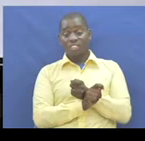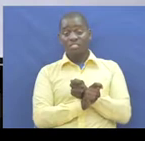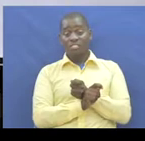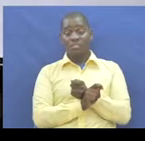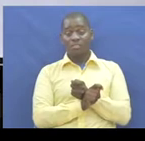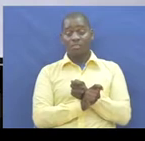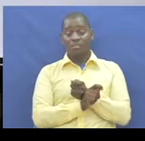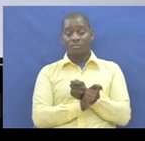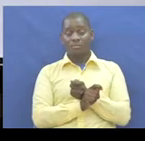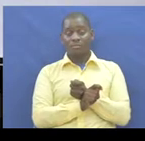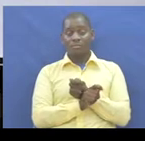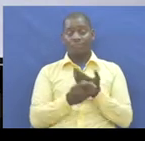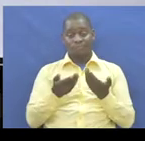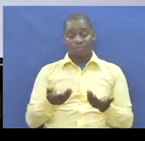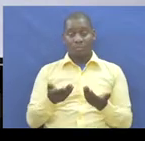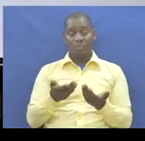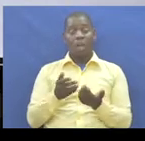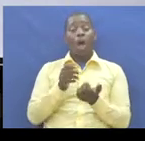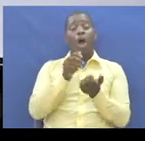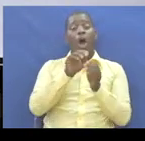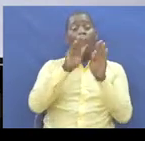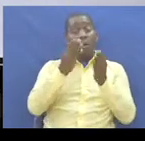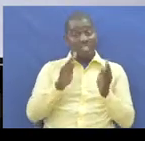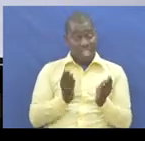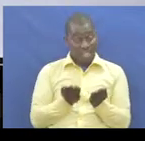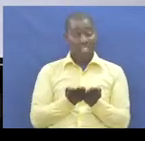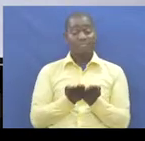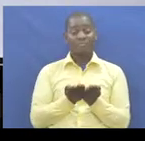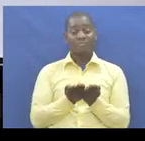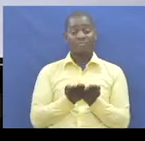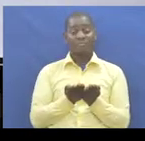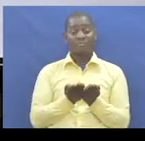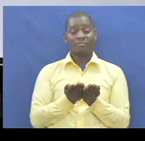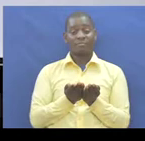can cause, or we say cause, change